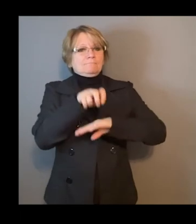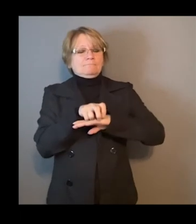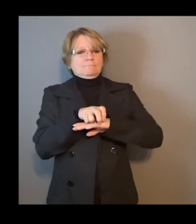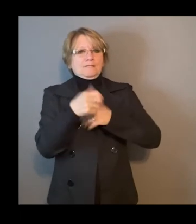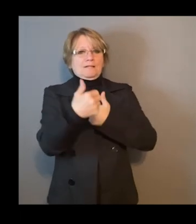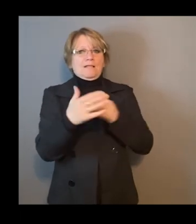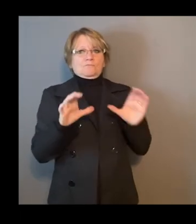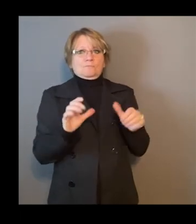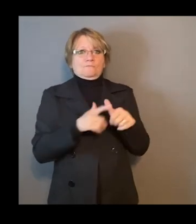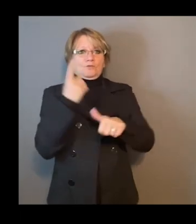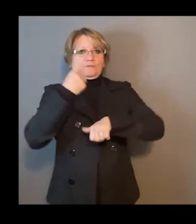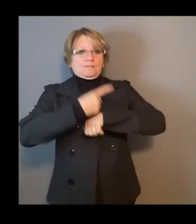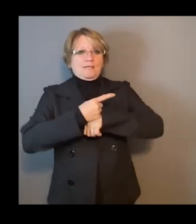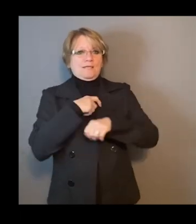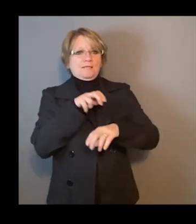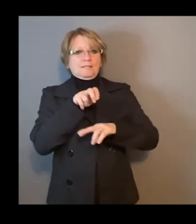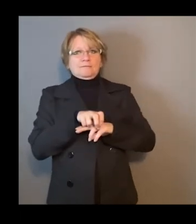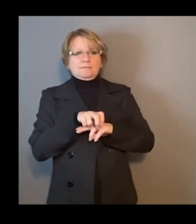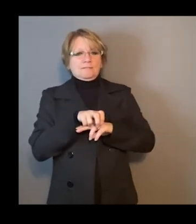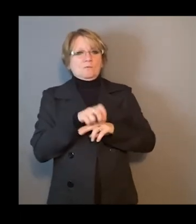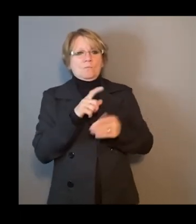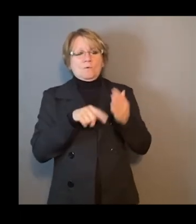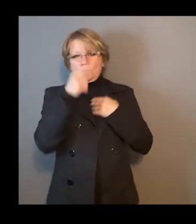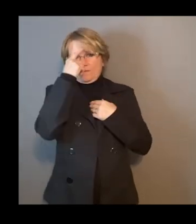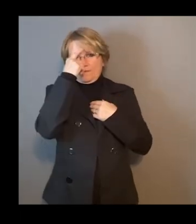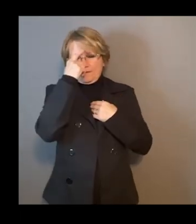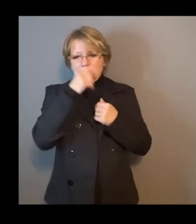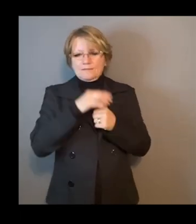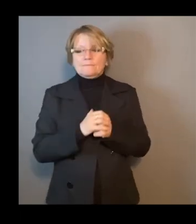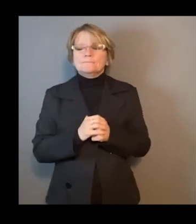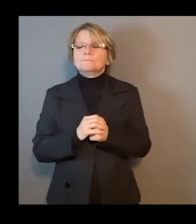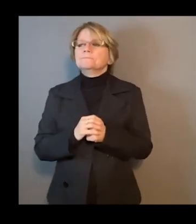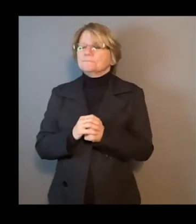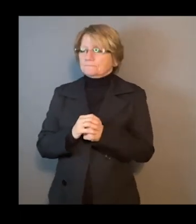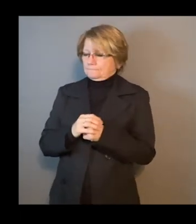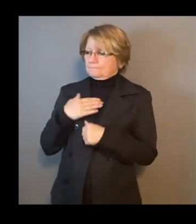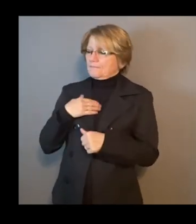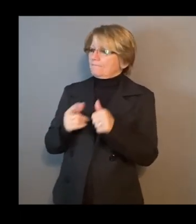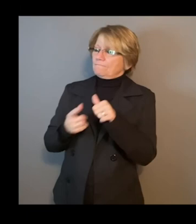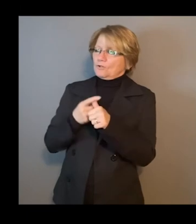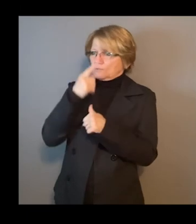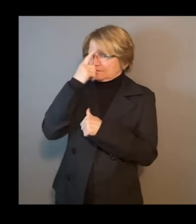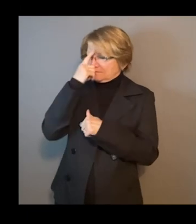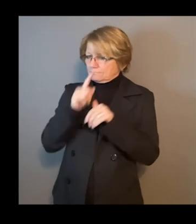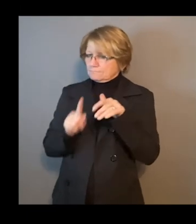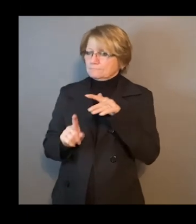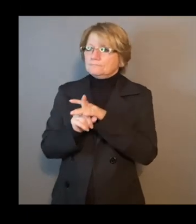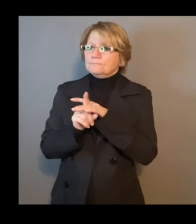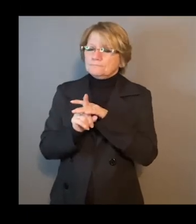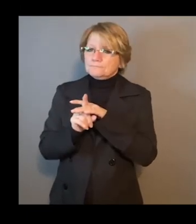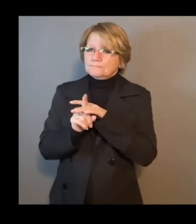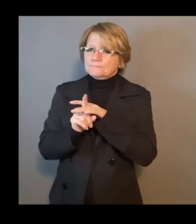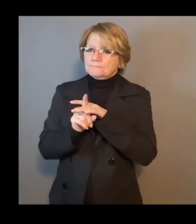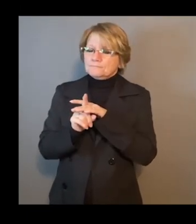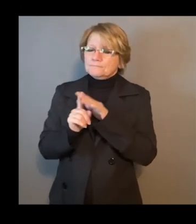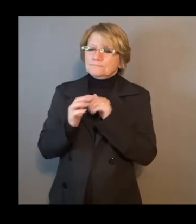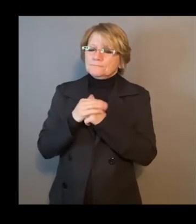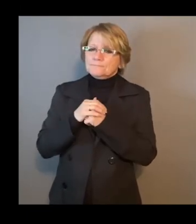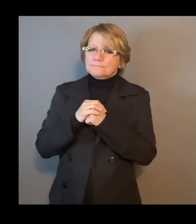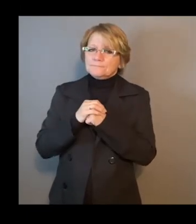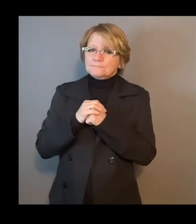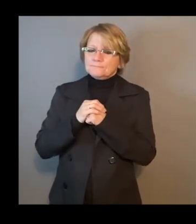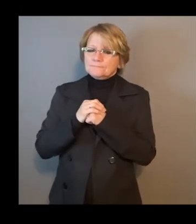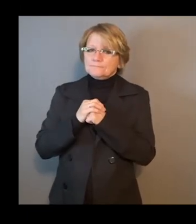sitting there in that classroom for the first time? The first thing that came to my mind was,